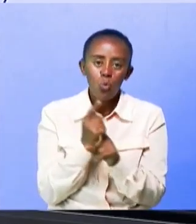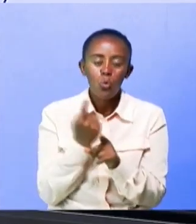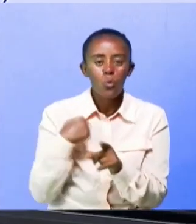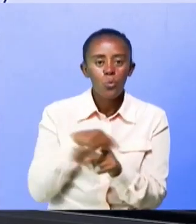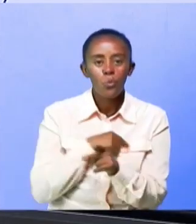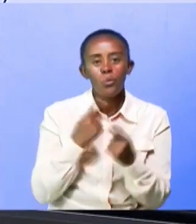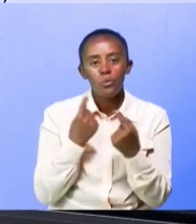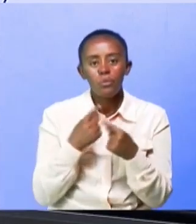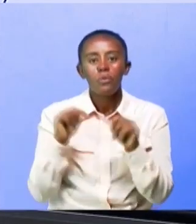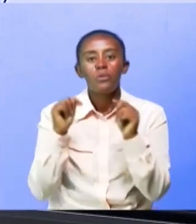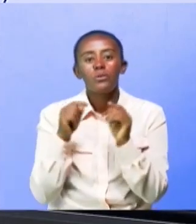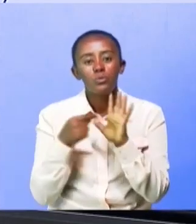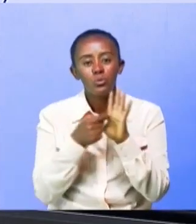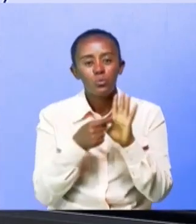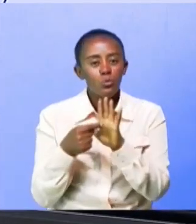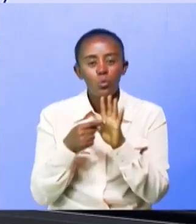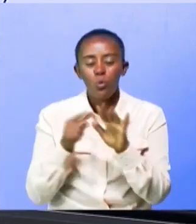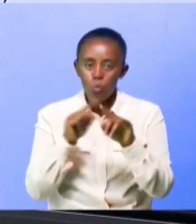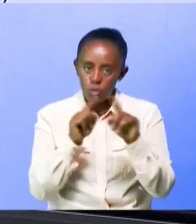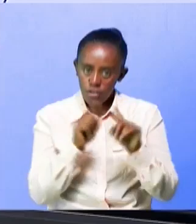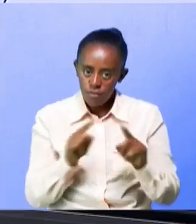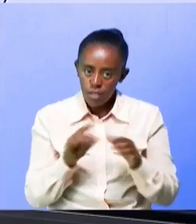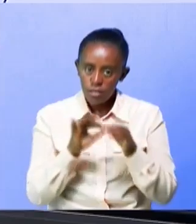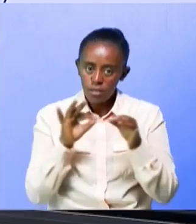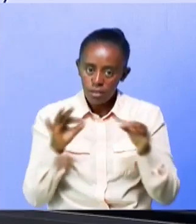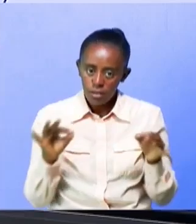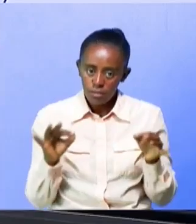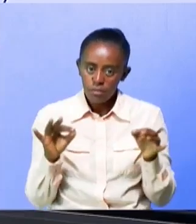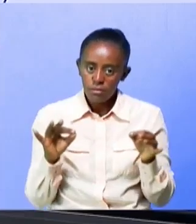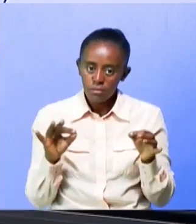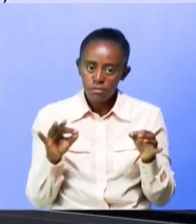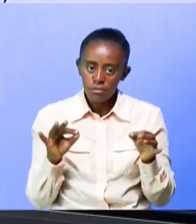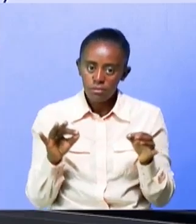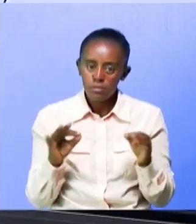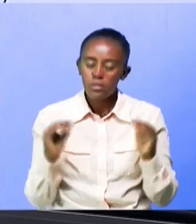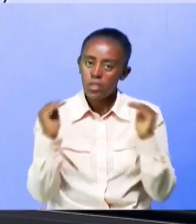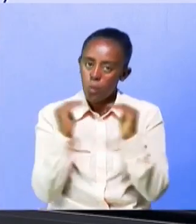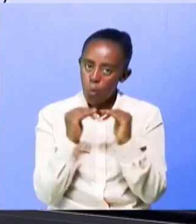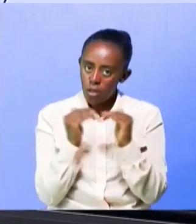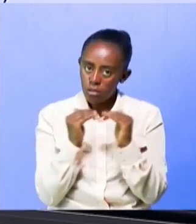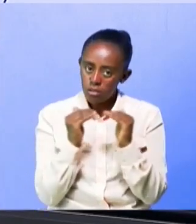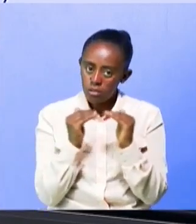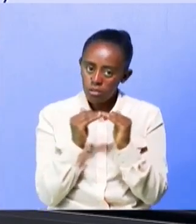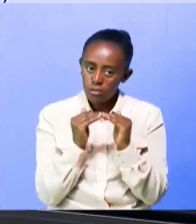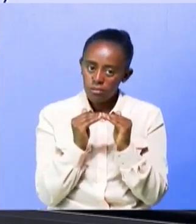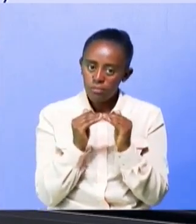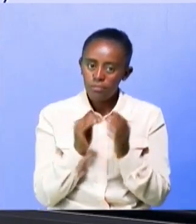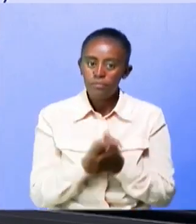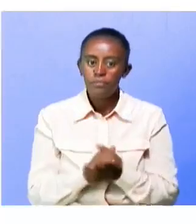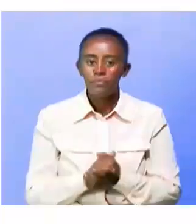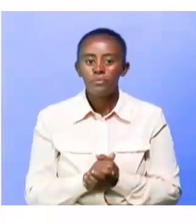try to show in different sentences. Equality,